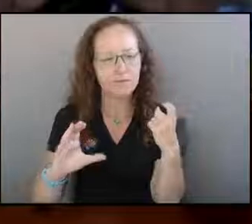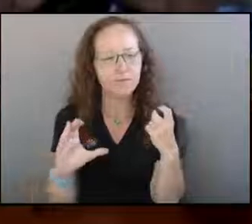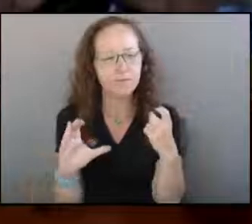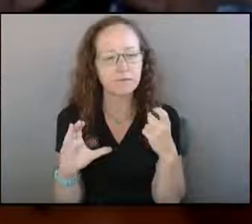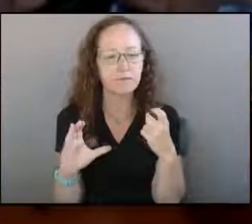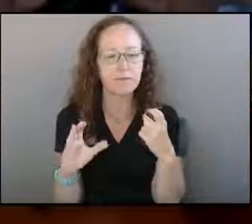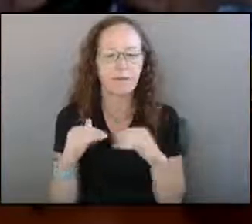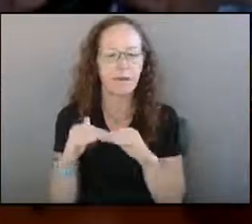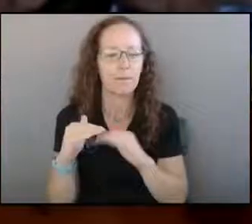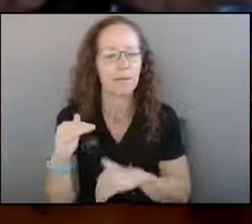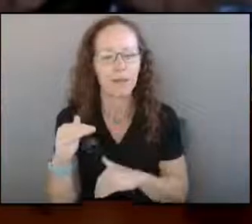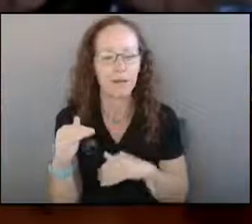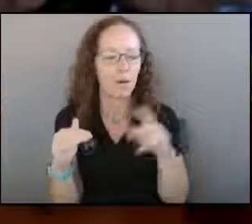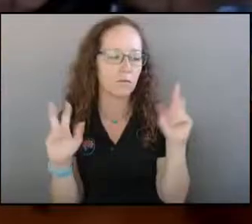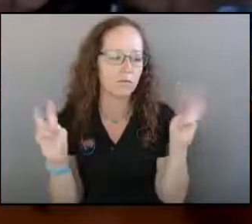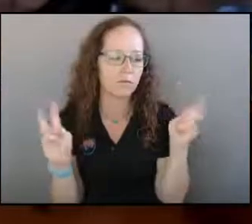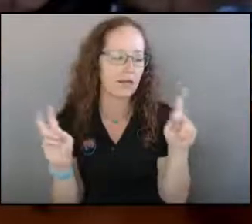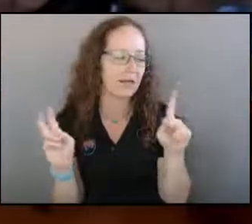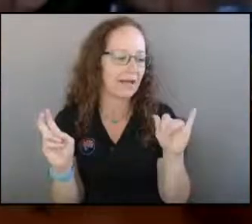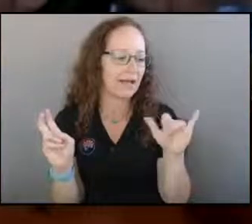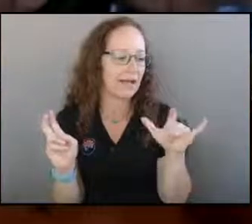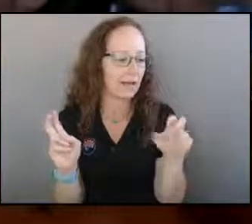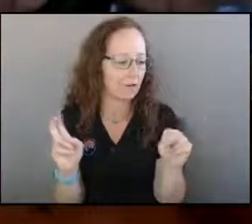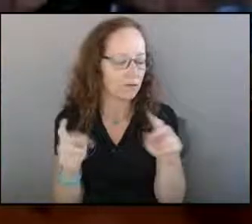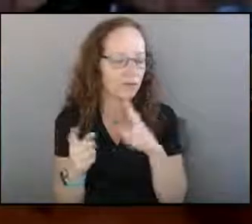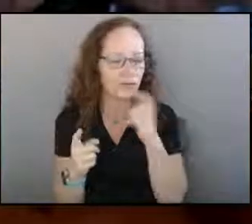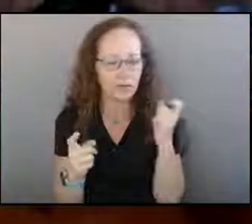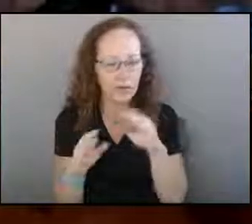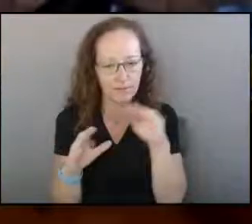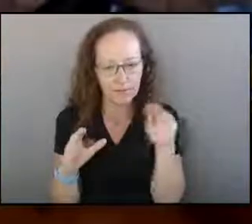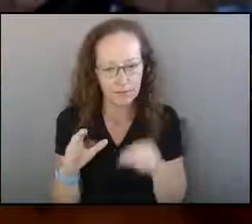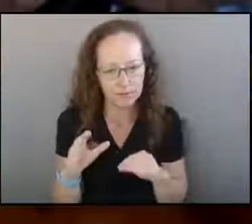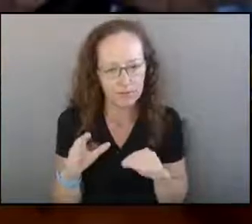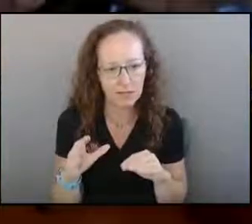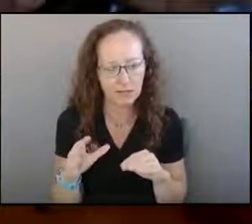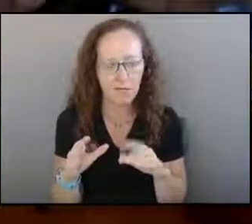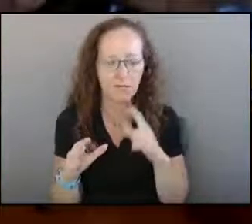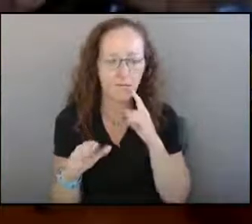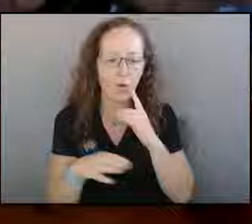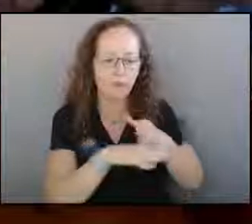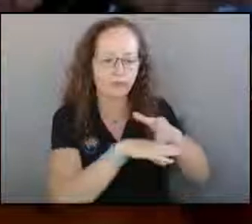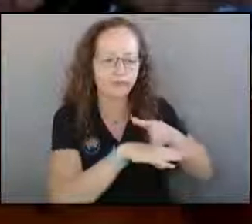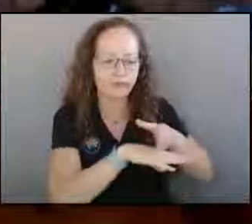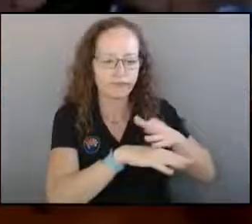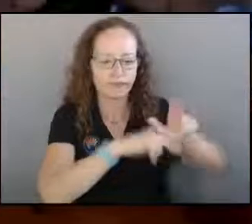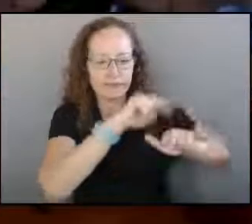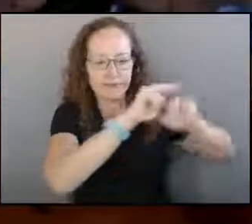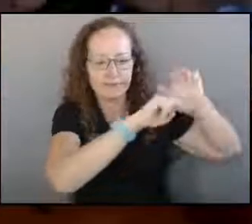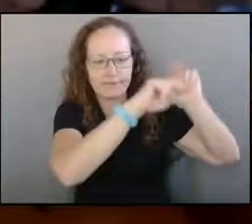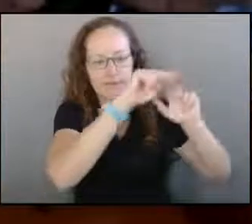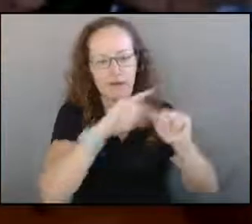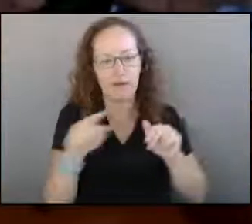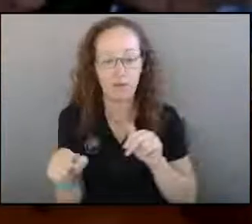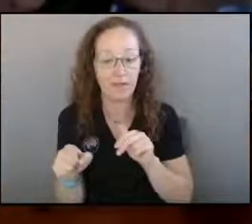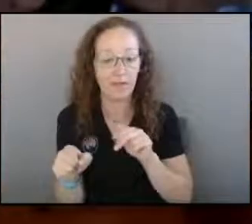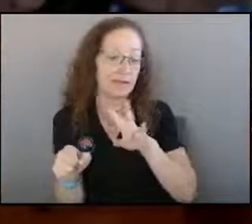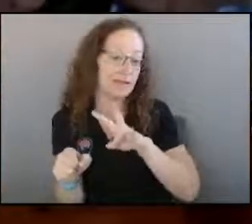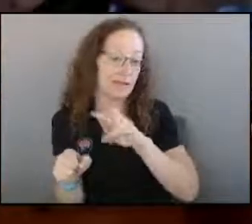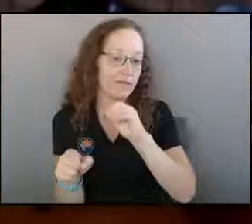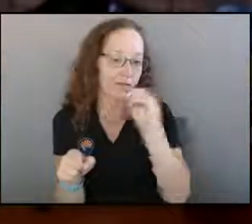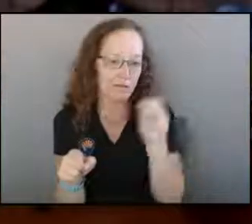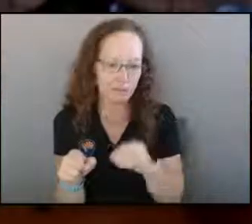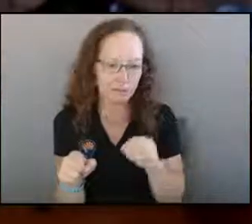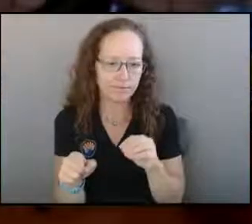kiln dried percentage that we see in lumber. It's going to come in at 7%. And that's